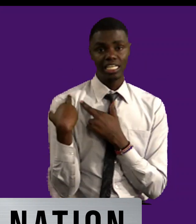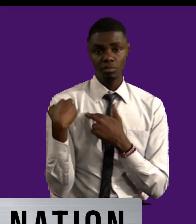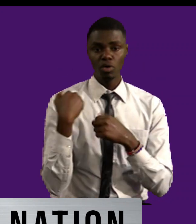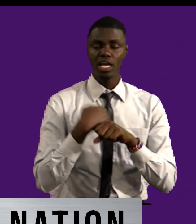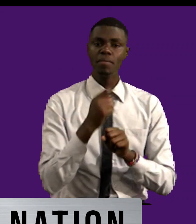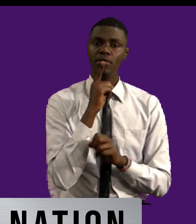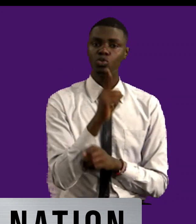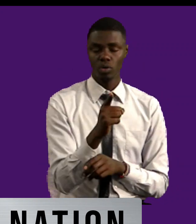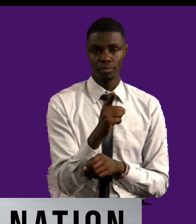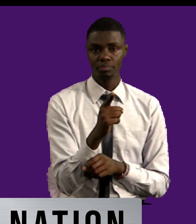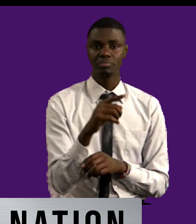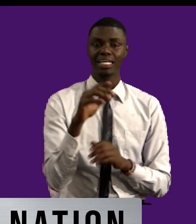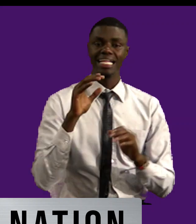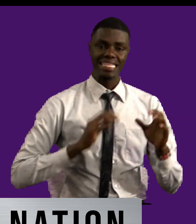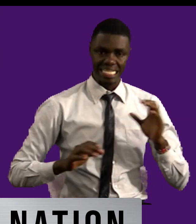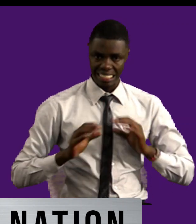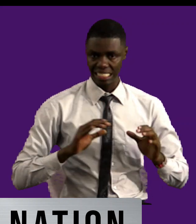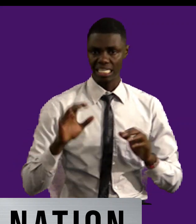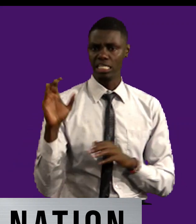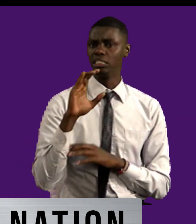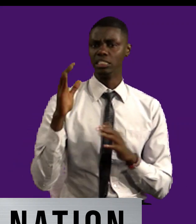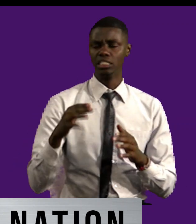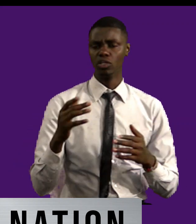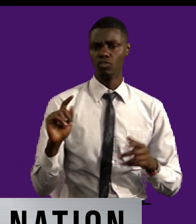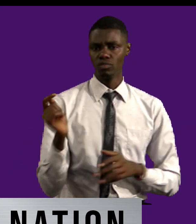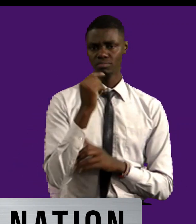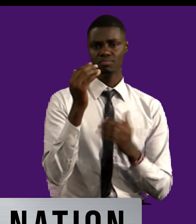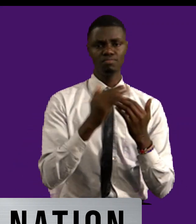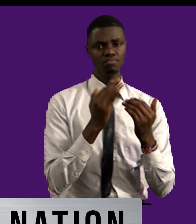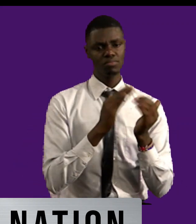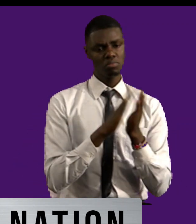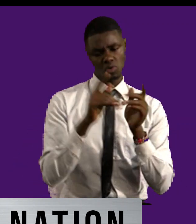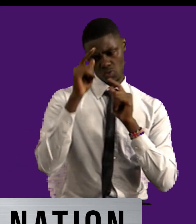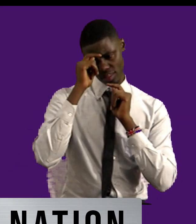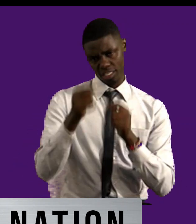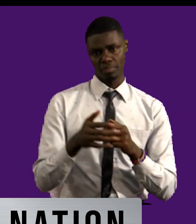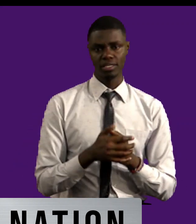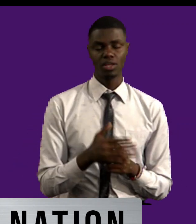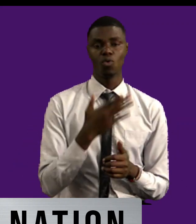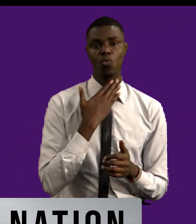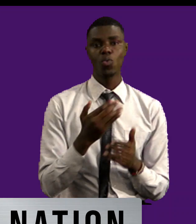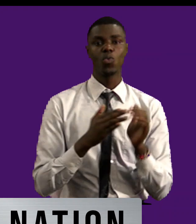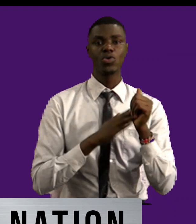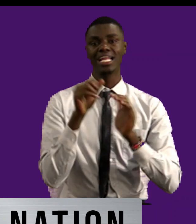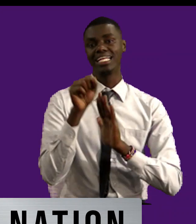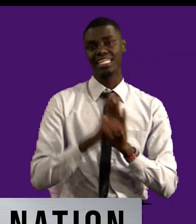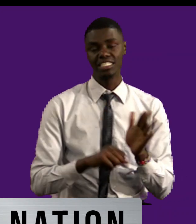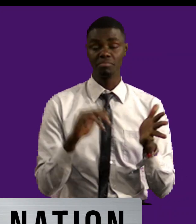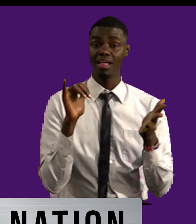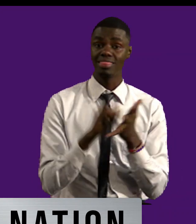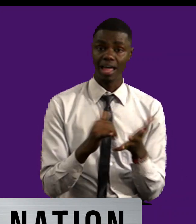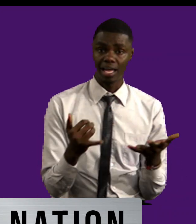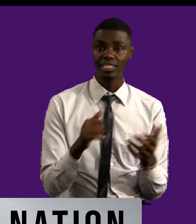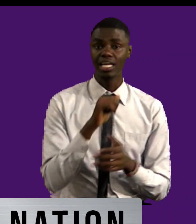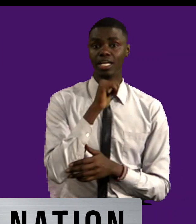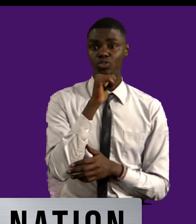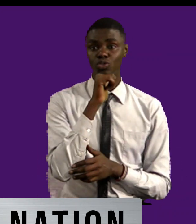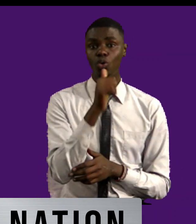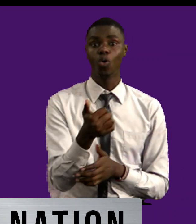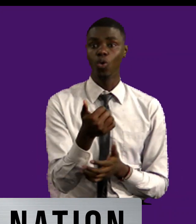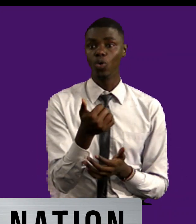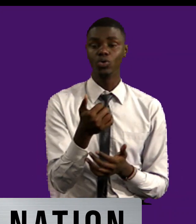that the citizens of Kenya are treated with dignity. We want leadership that does